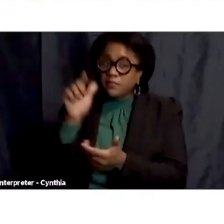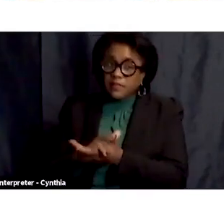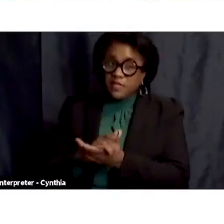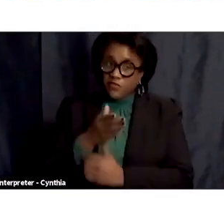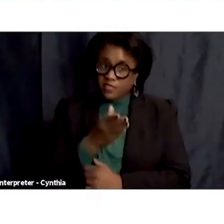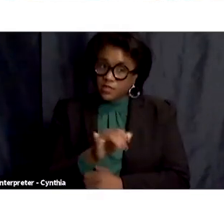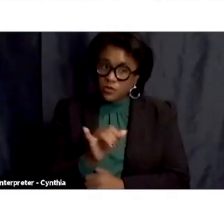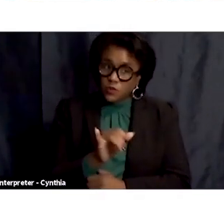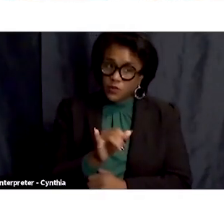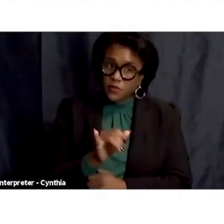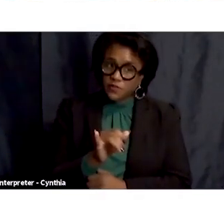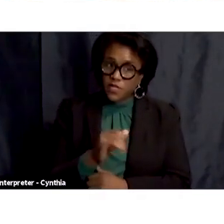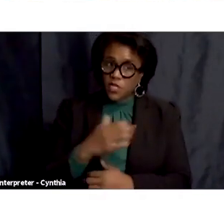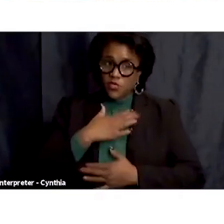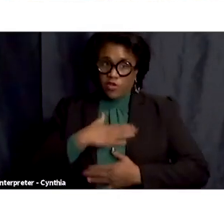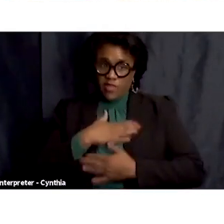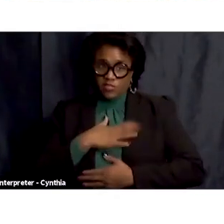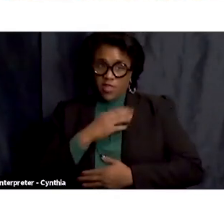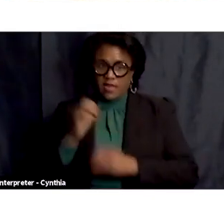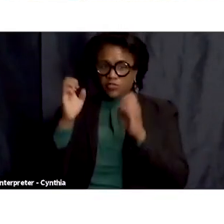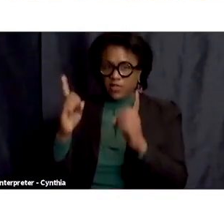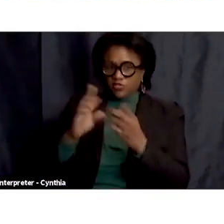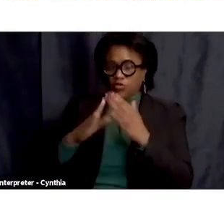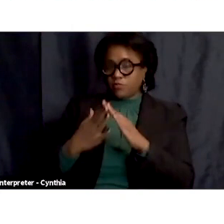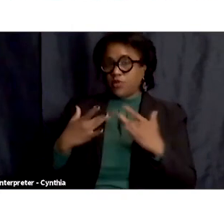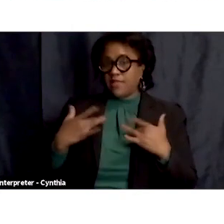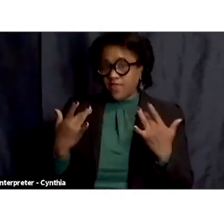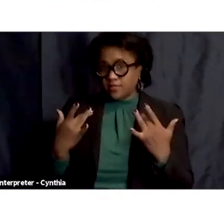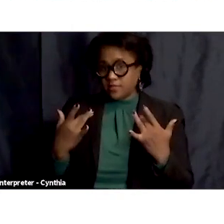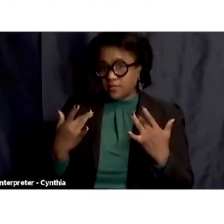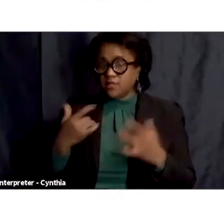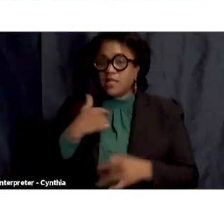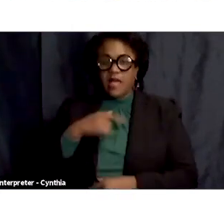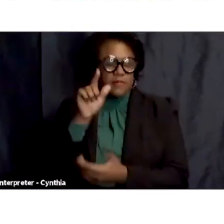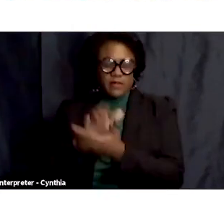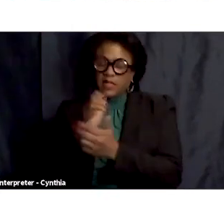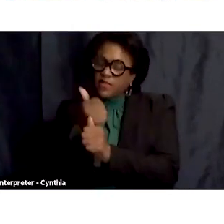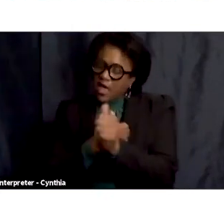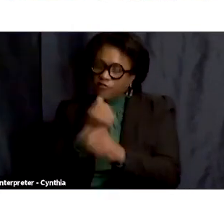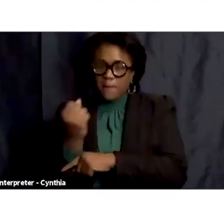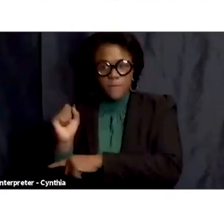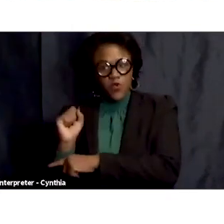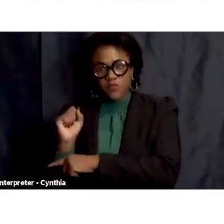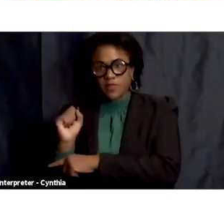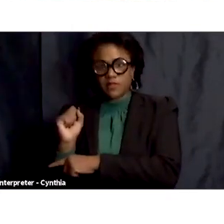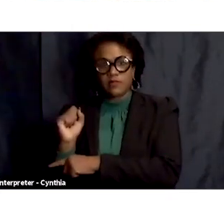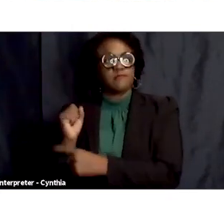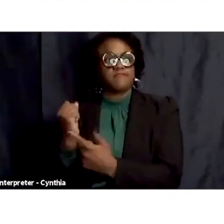well. Recreational and educational community events. I believe that every movement needs to